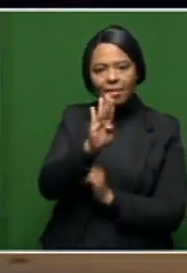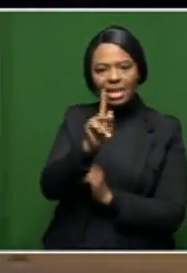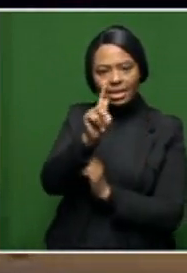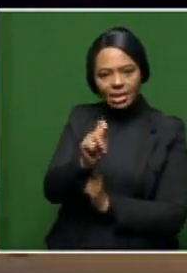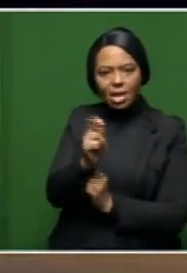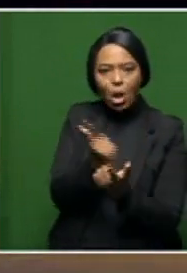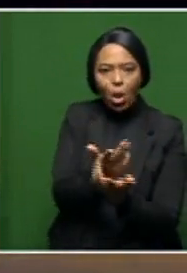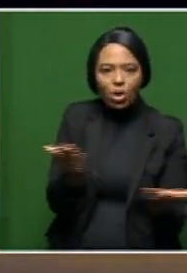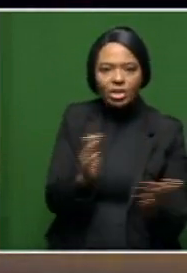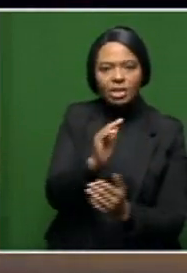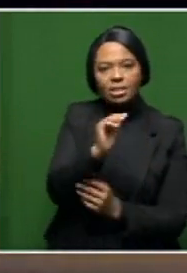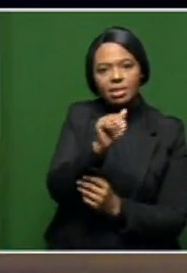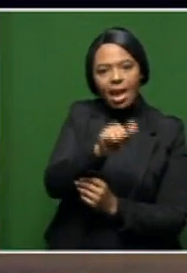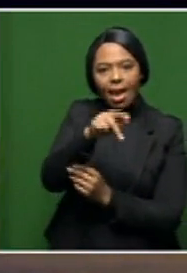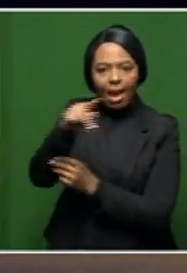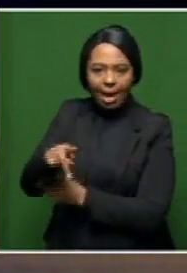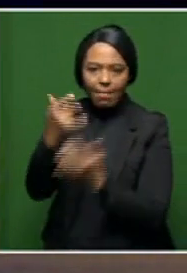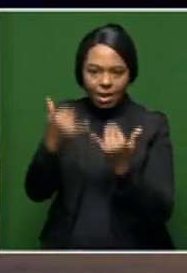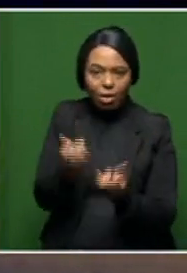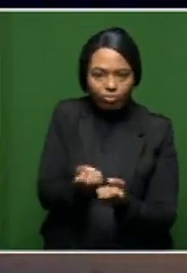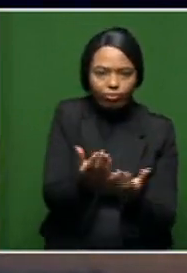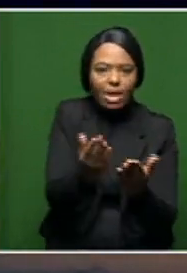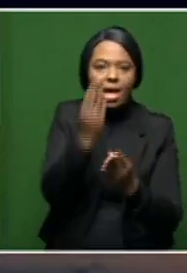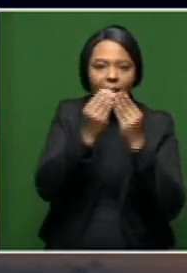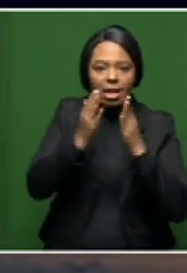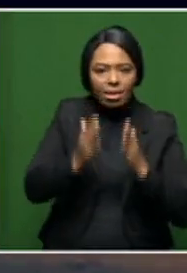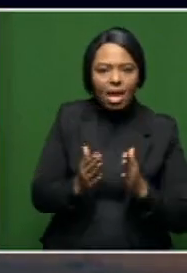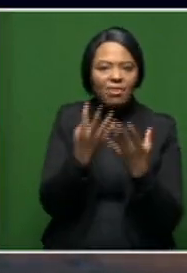preparatory app that is aimed at providing students with free guidance and resources.